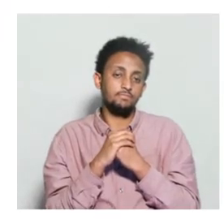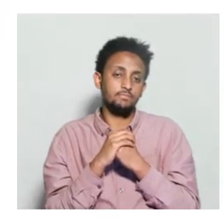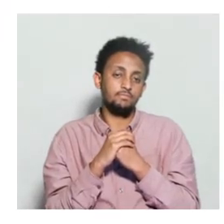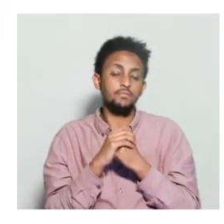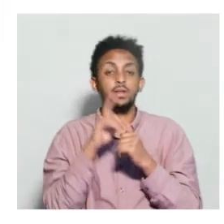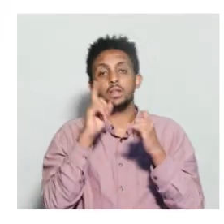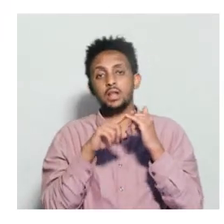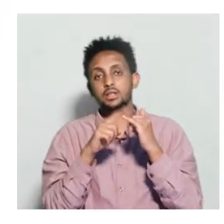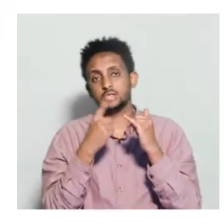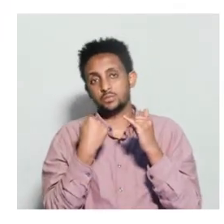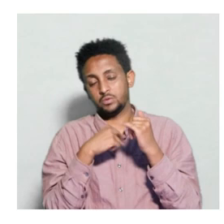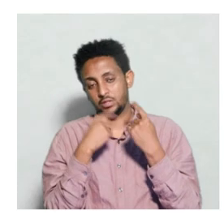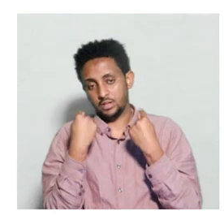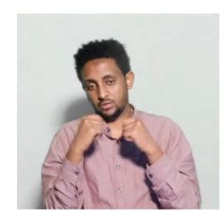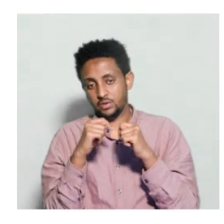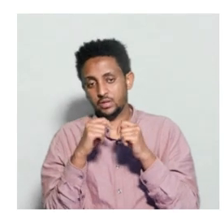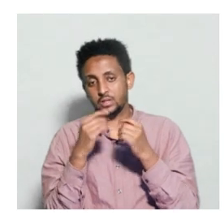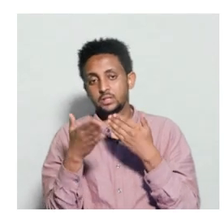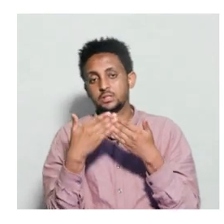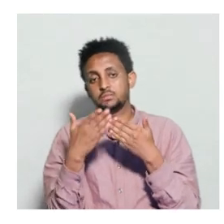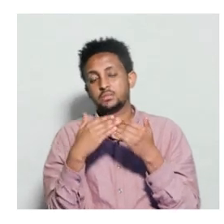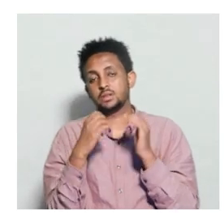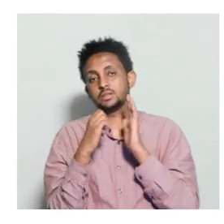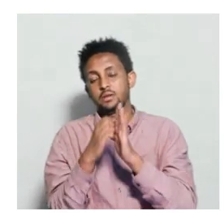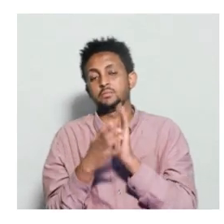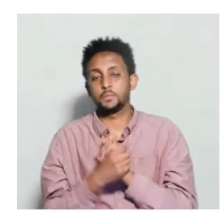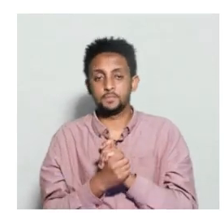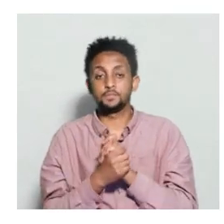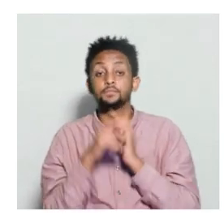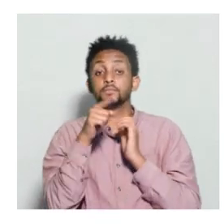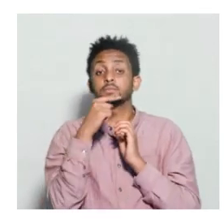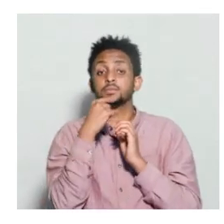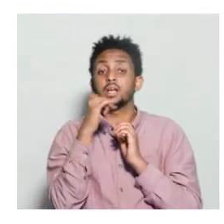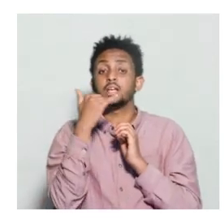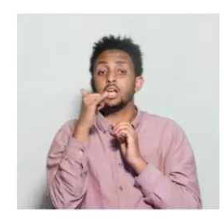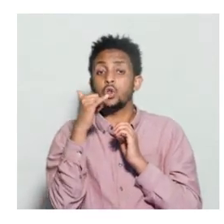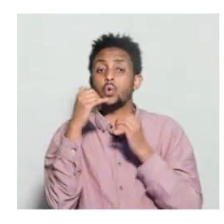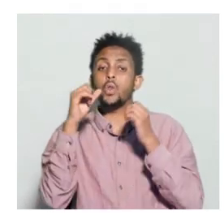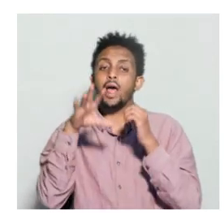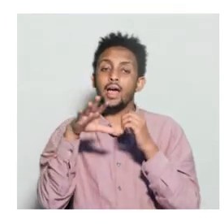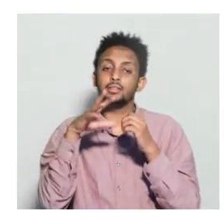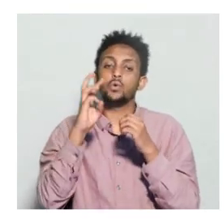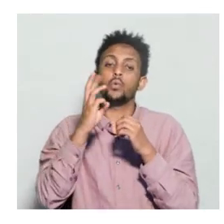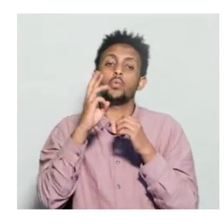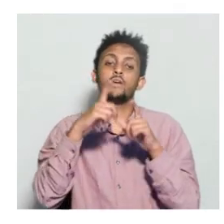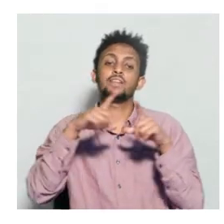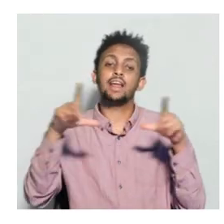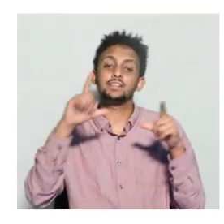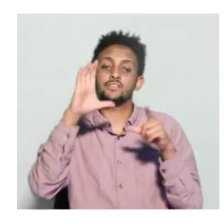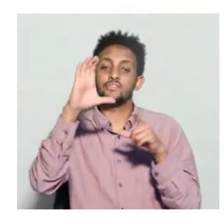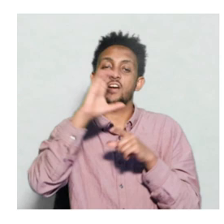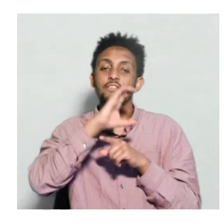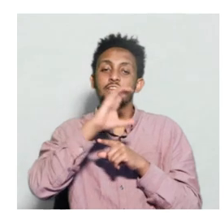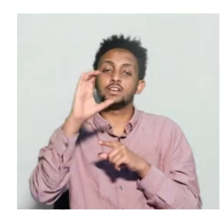And at last, let's try to solve this simple example. Here it says yellow light with a wavelength of